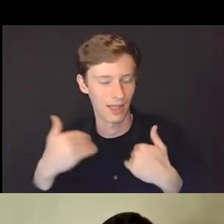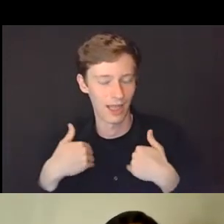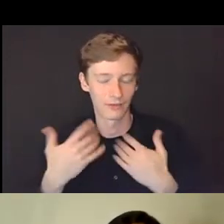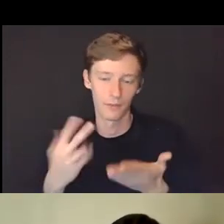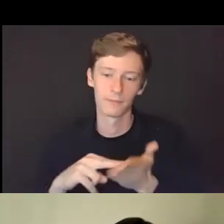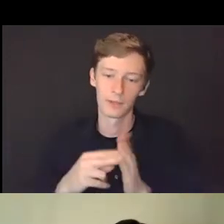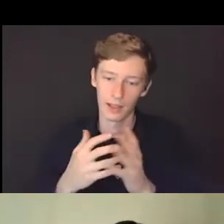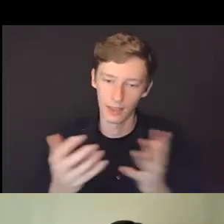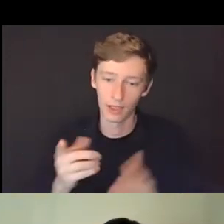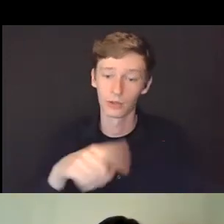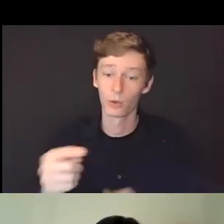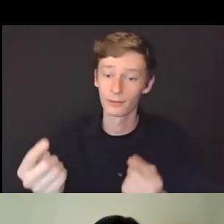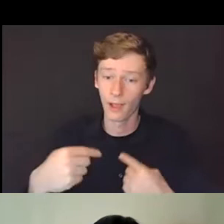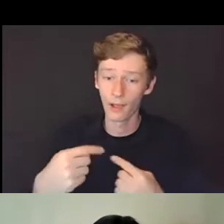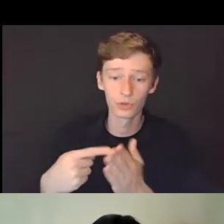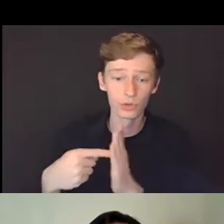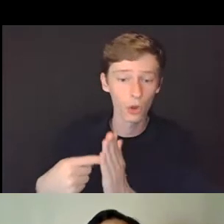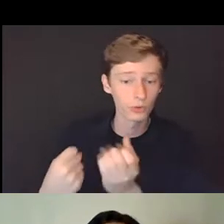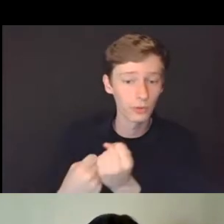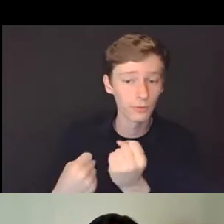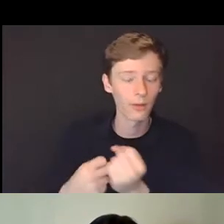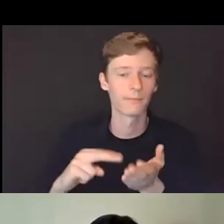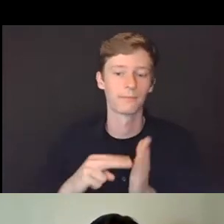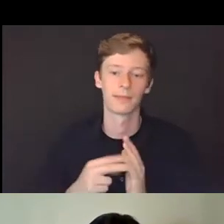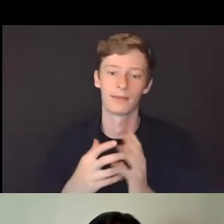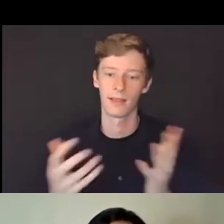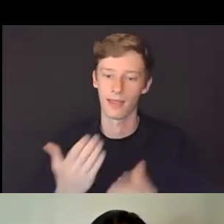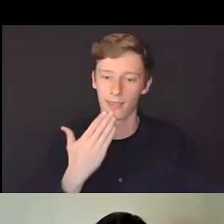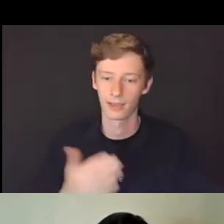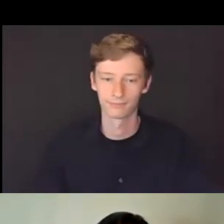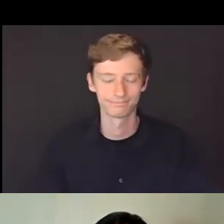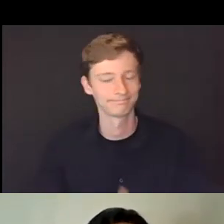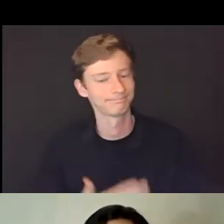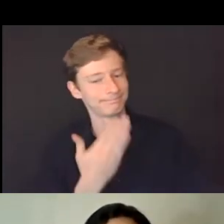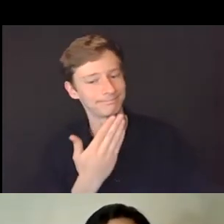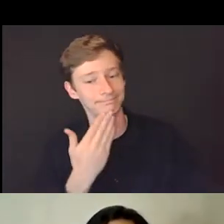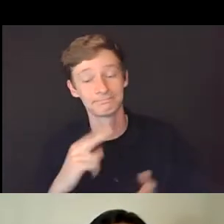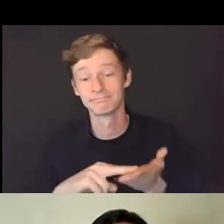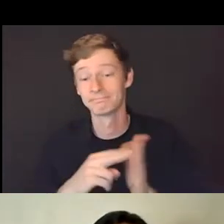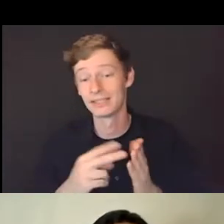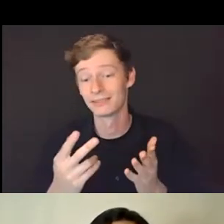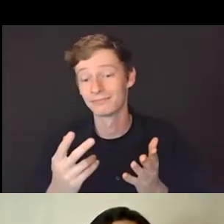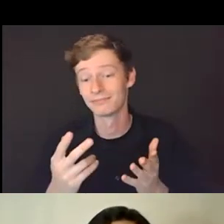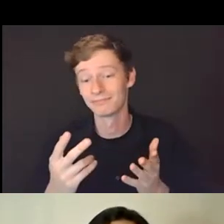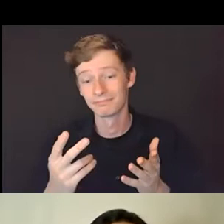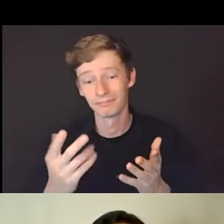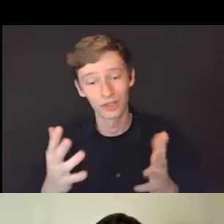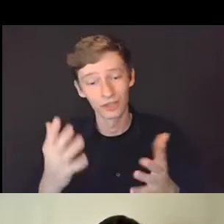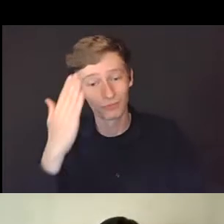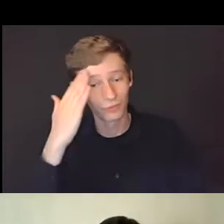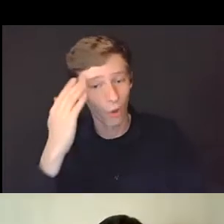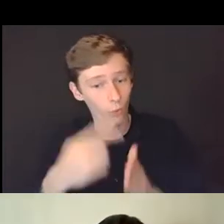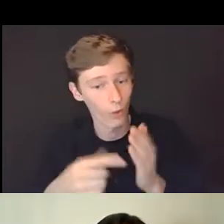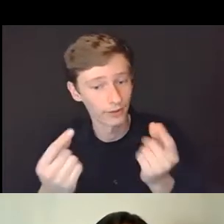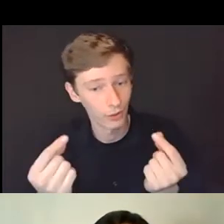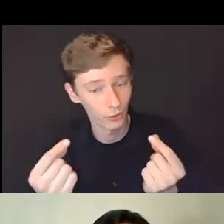you. Thank you. That's a call to action, y'all. You know, show up now, let your legislator know